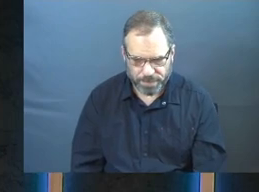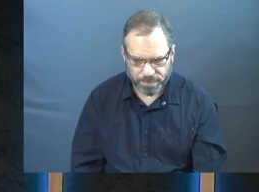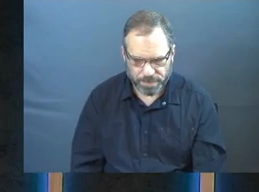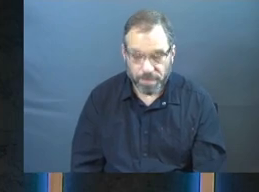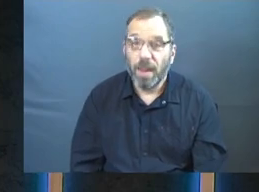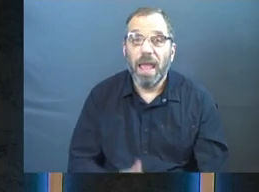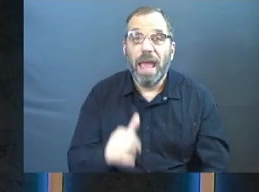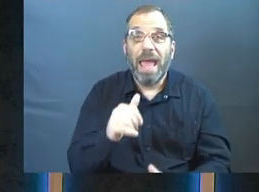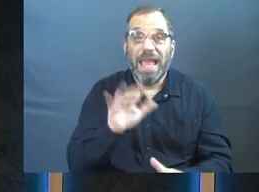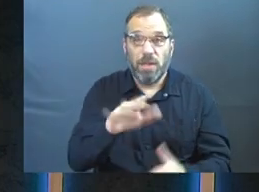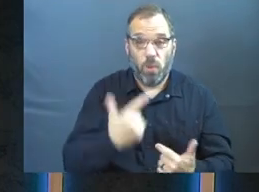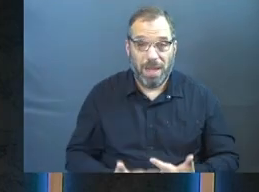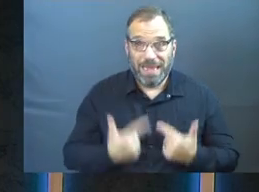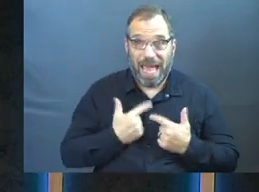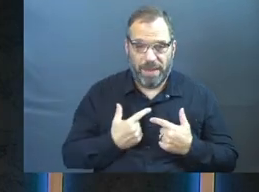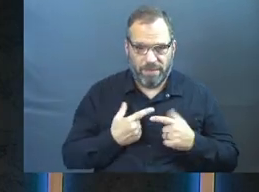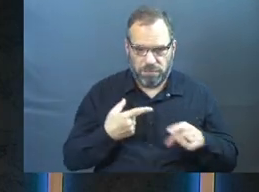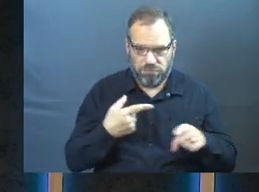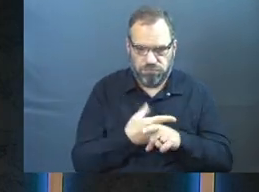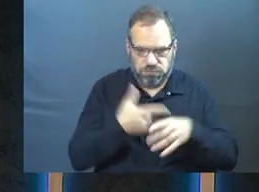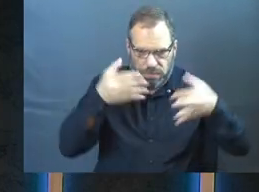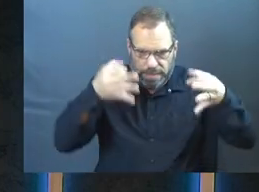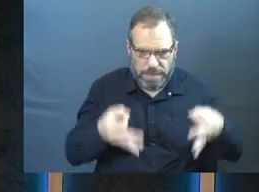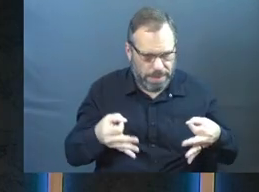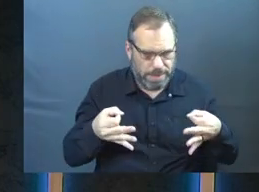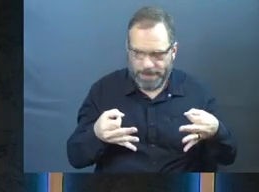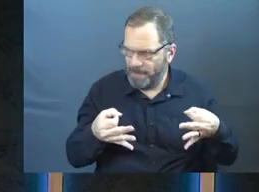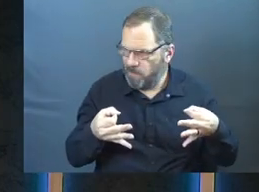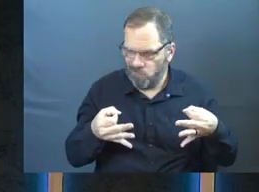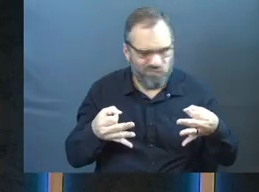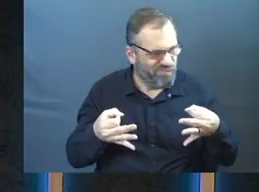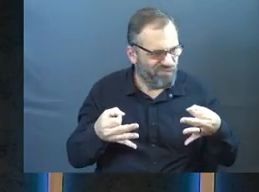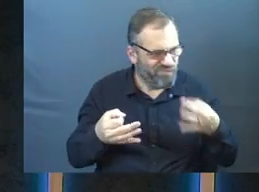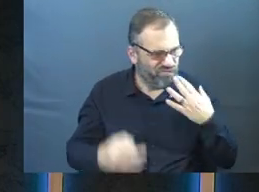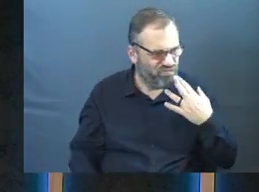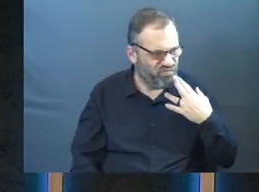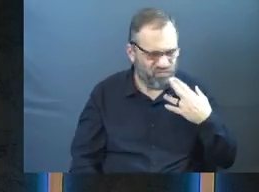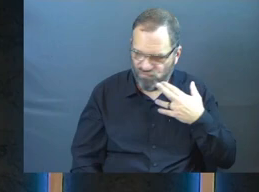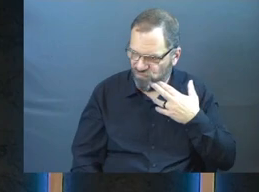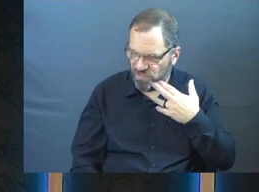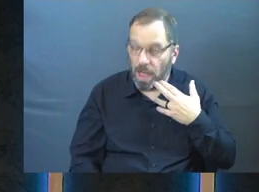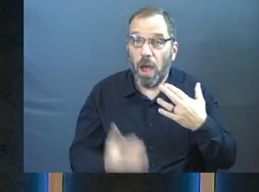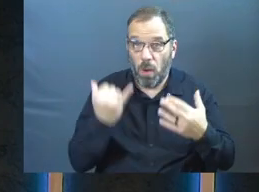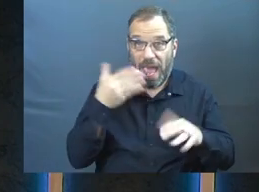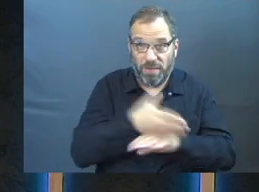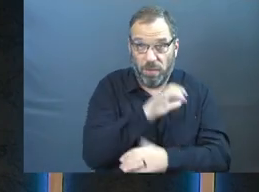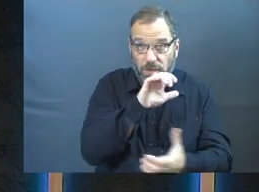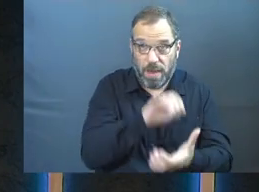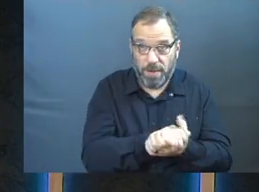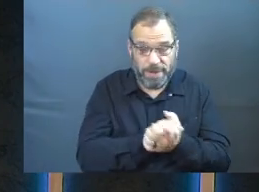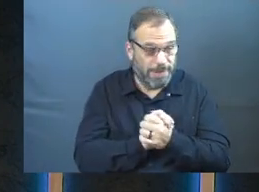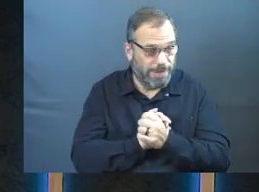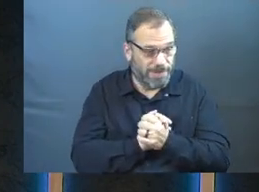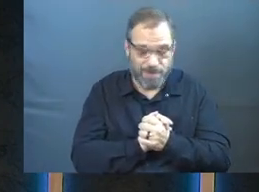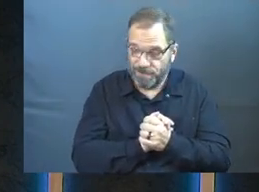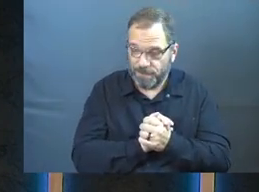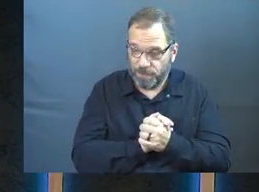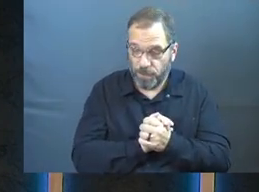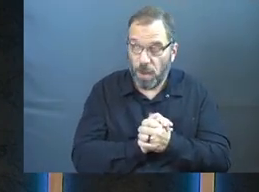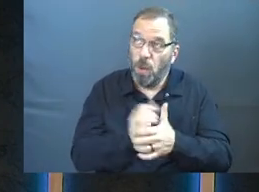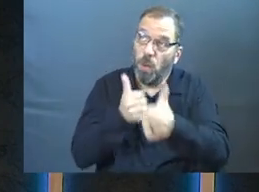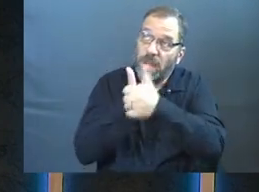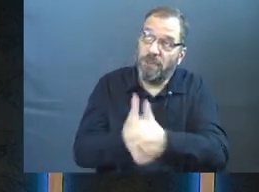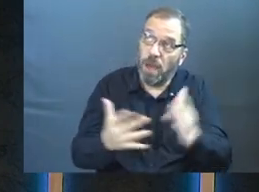Every major intersection of your life, you'll have a decision if you become married. Will we do